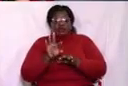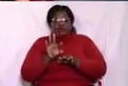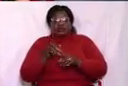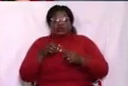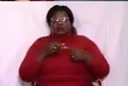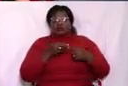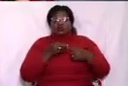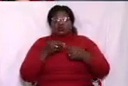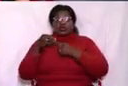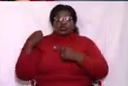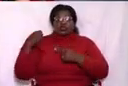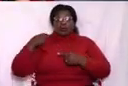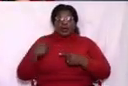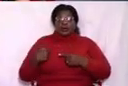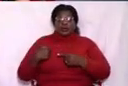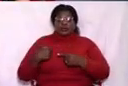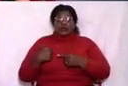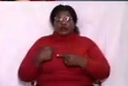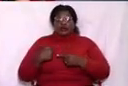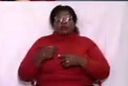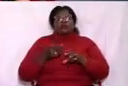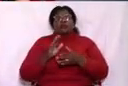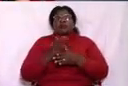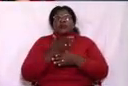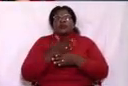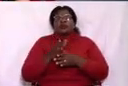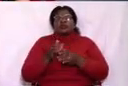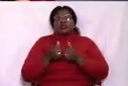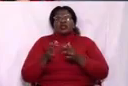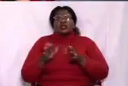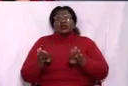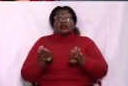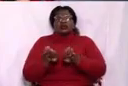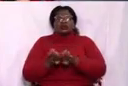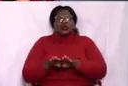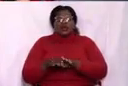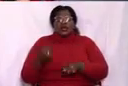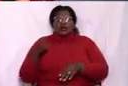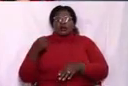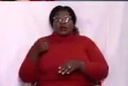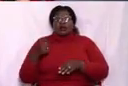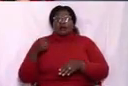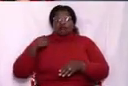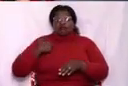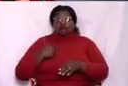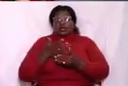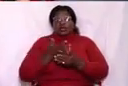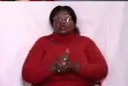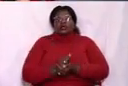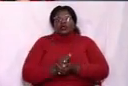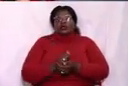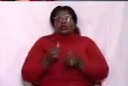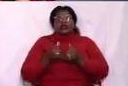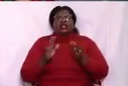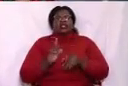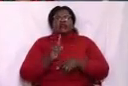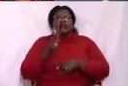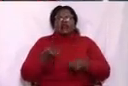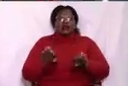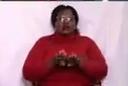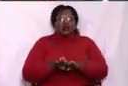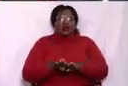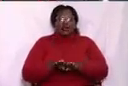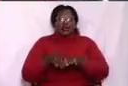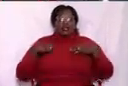on making creative bags. Okay. But then we started making clothing items, and one of my mentors, Bomba